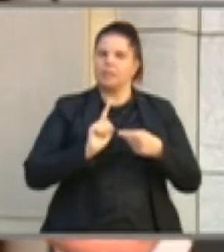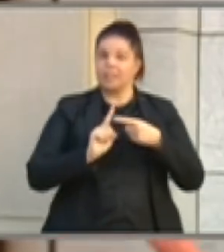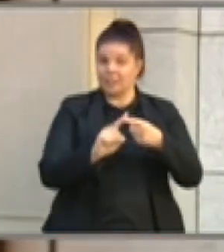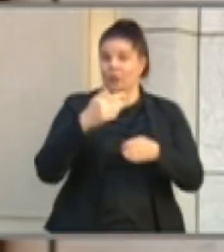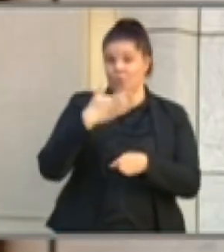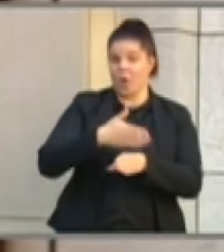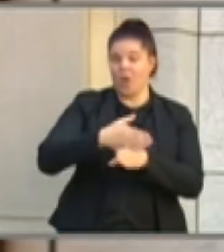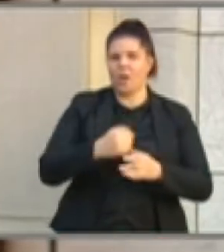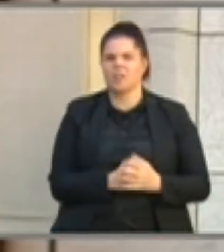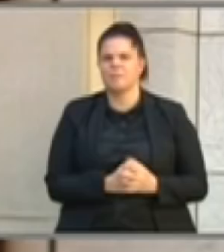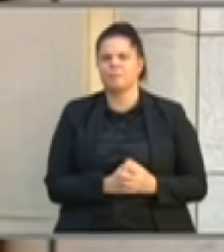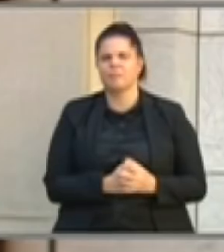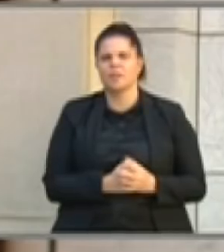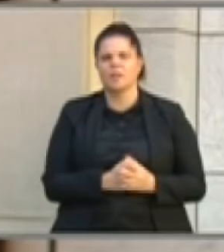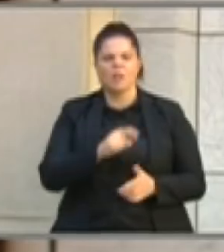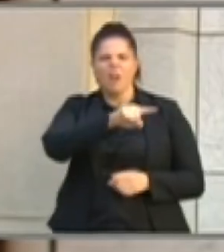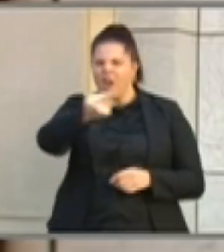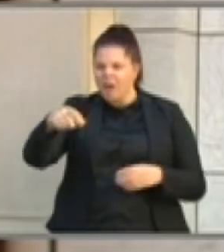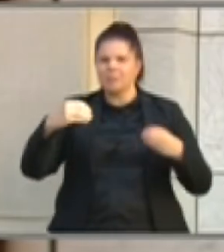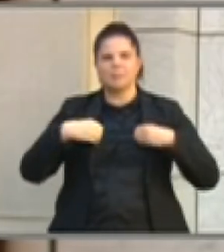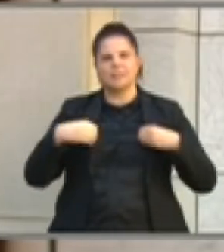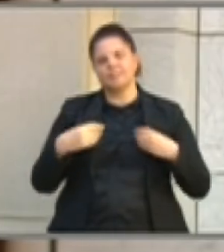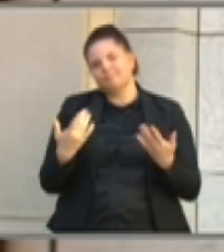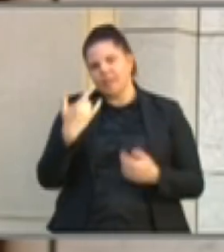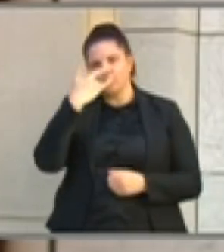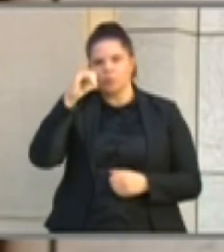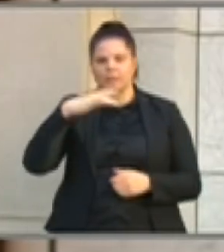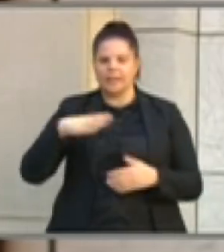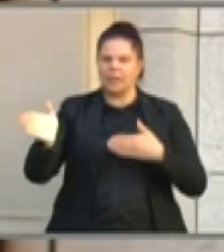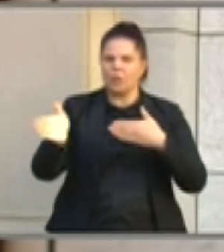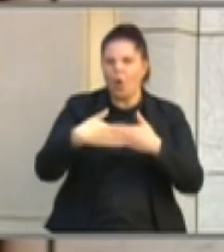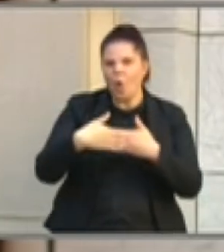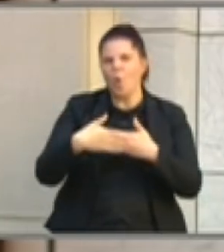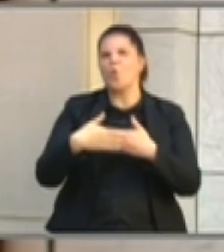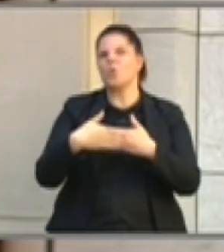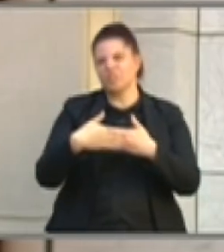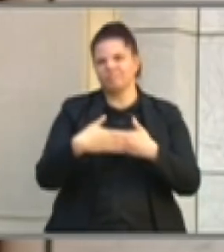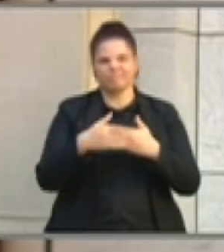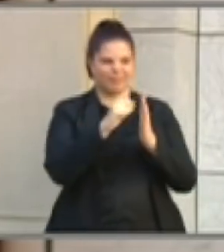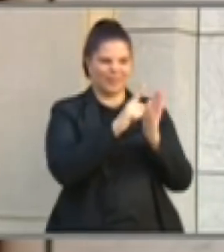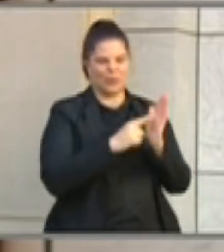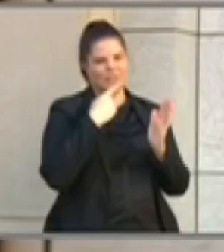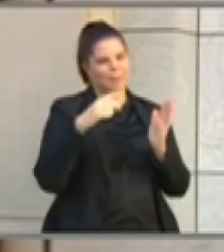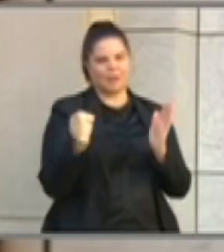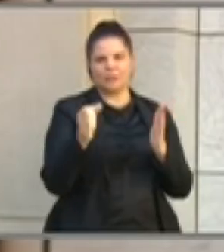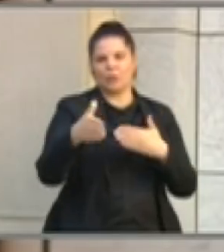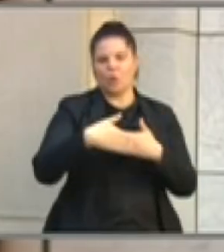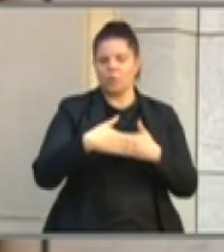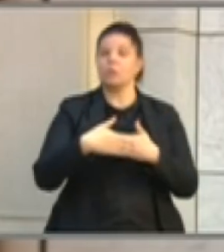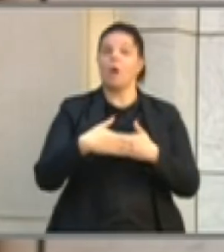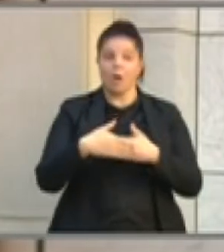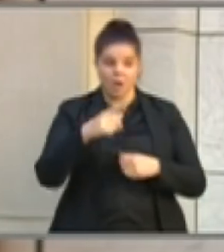businesses that have had to close their doors because of the decisions to close down certain businesses, that means they can still have them on the books,